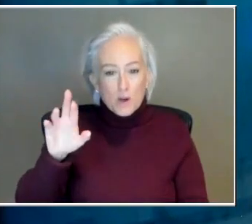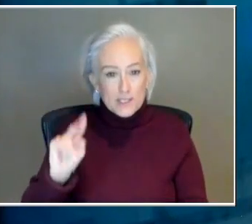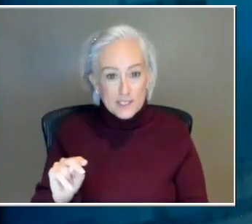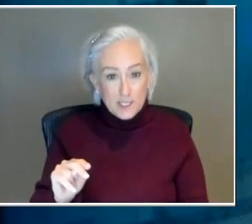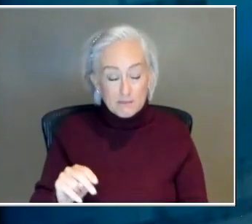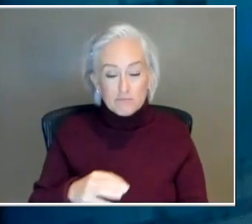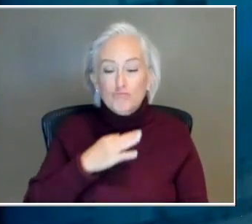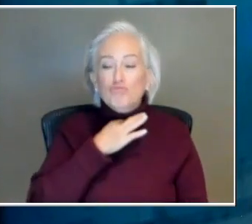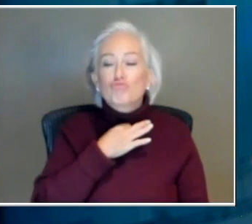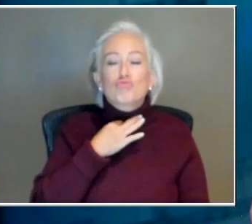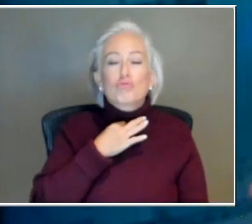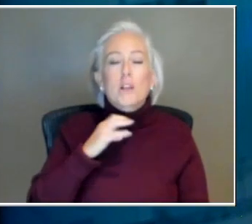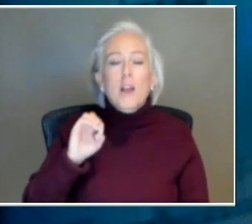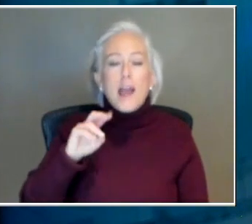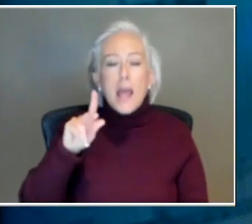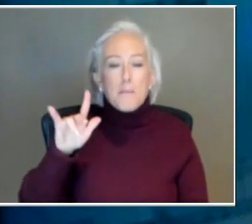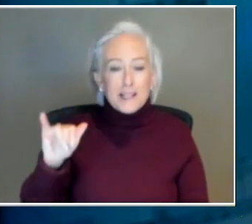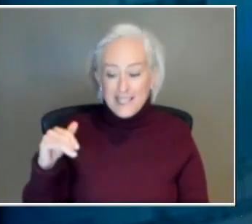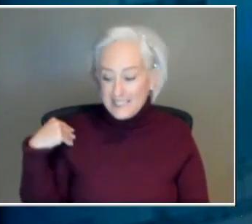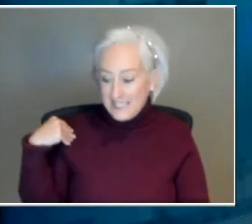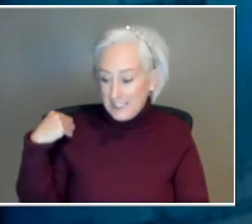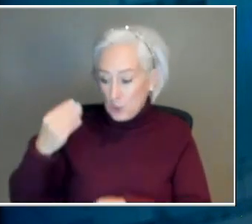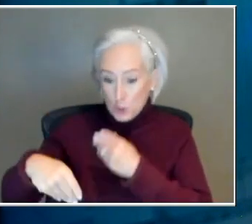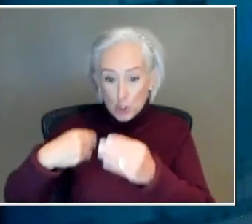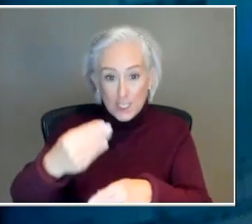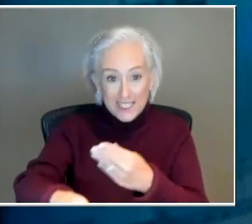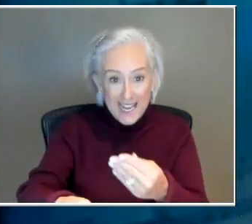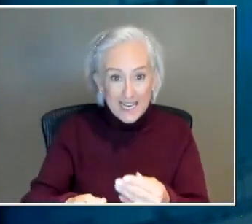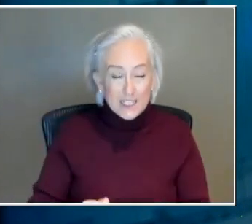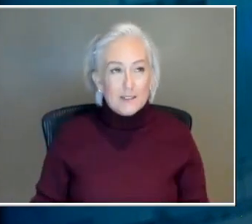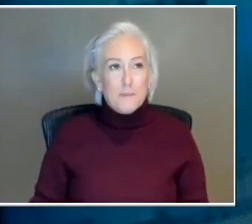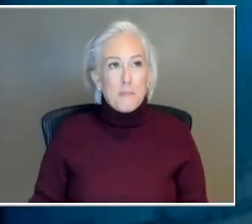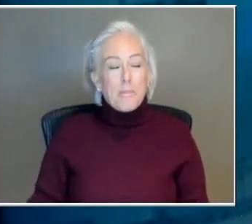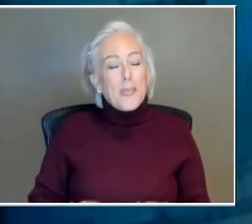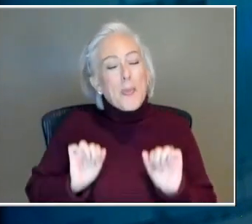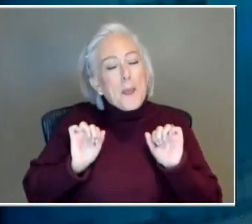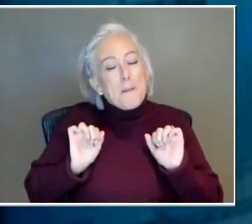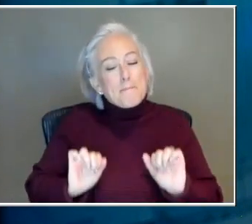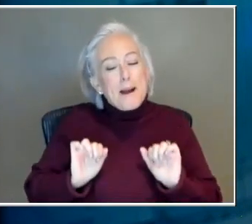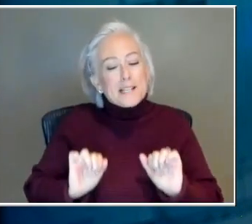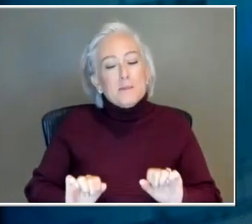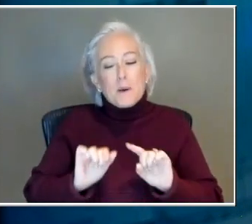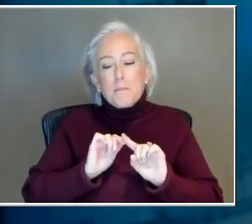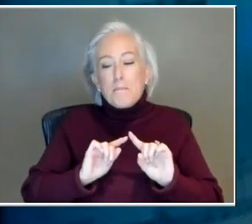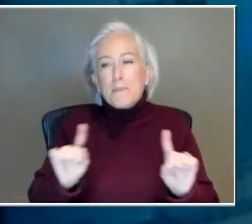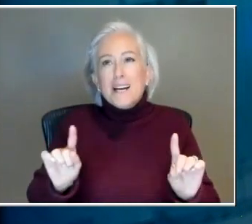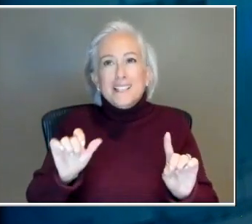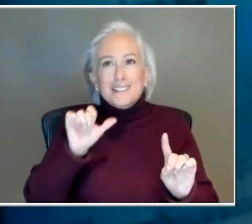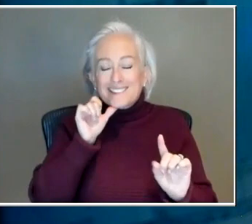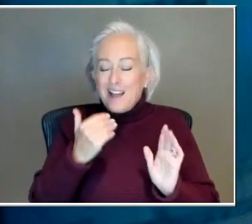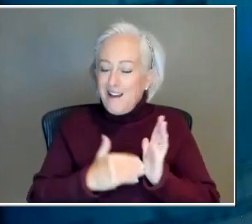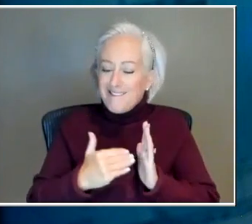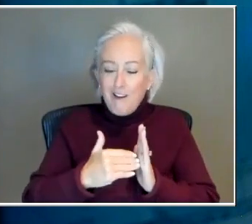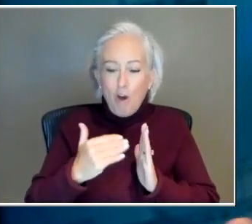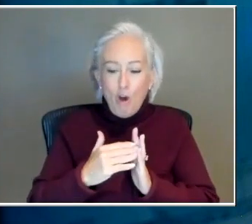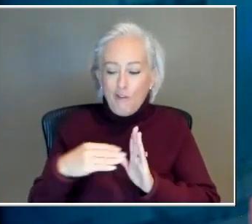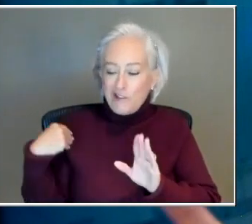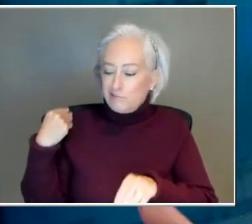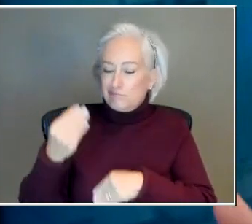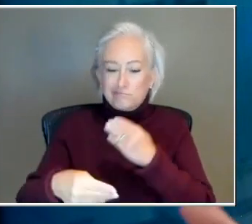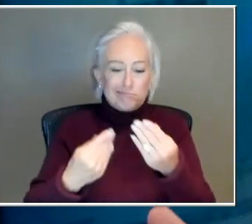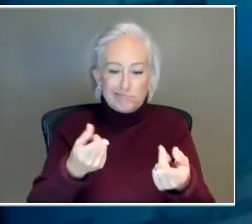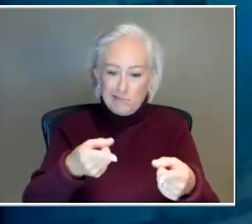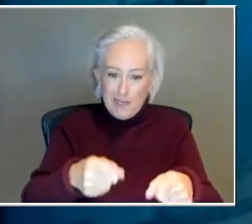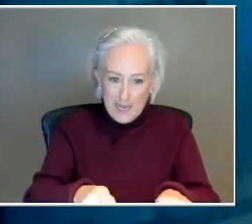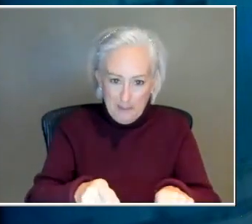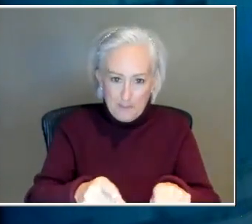thankfully, and so, or maybe let me clarify that. It can be genetic, but it's not as often inherited. There are two